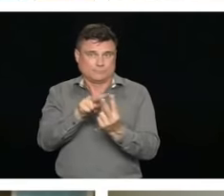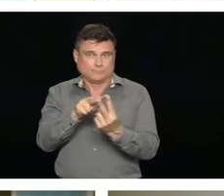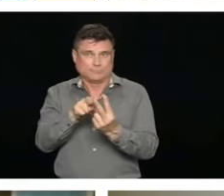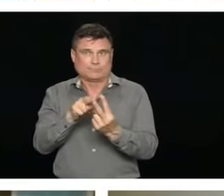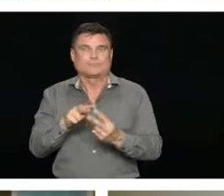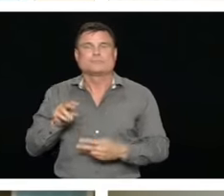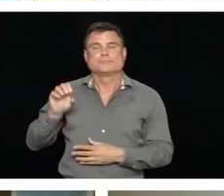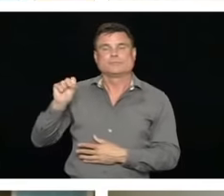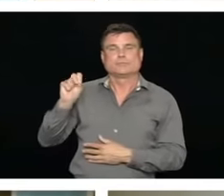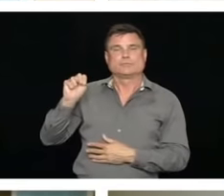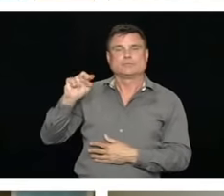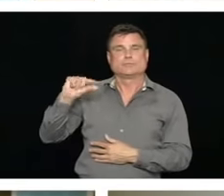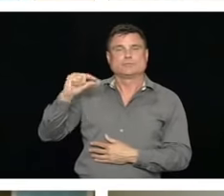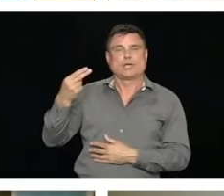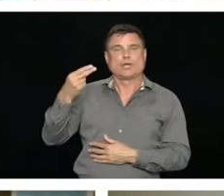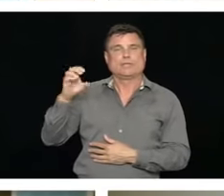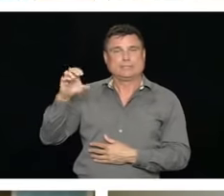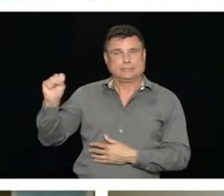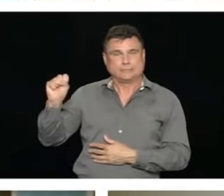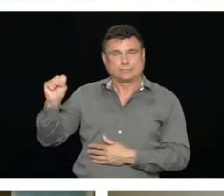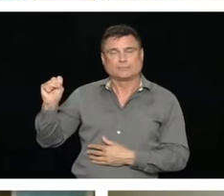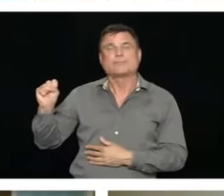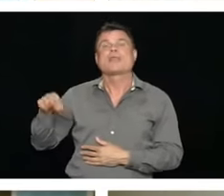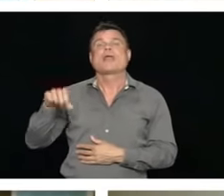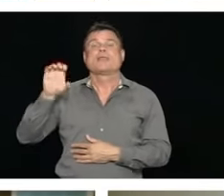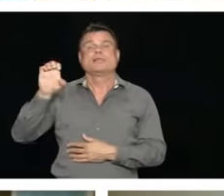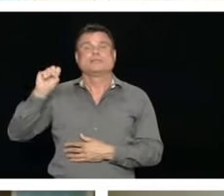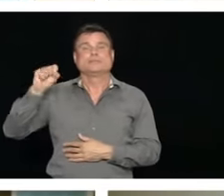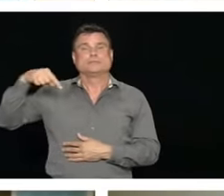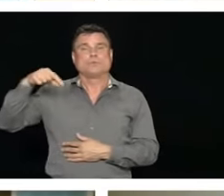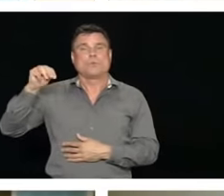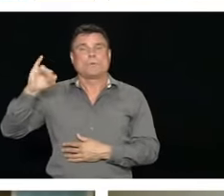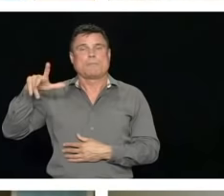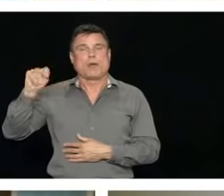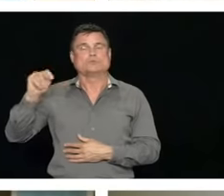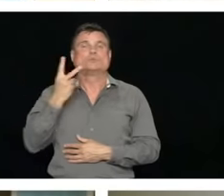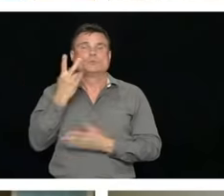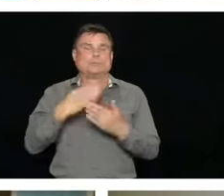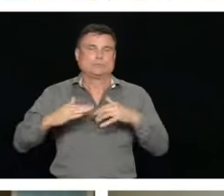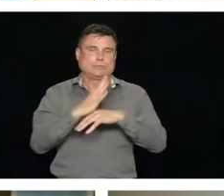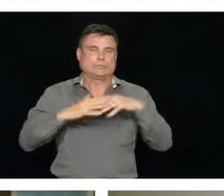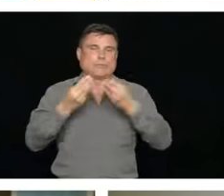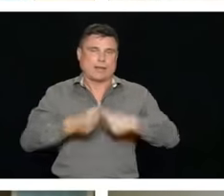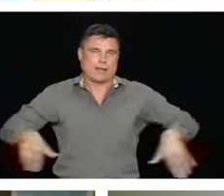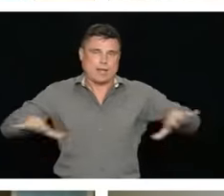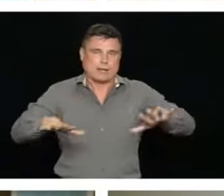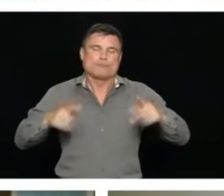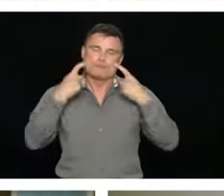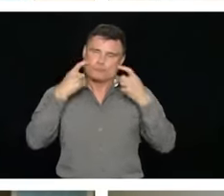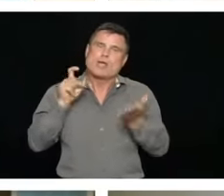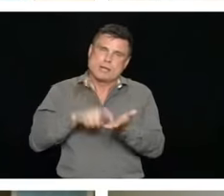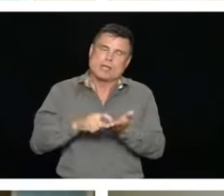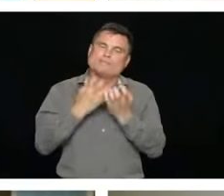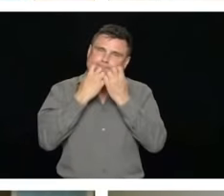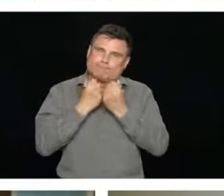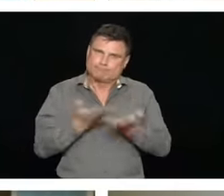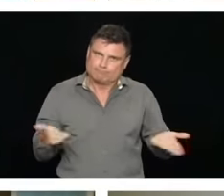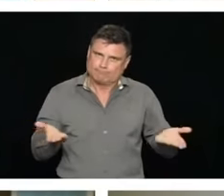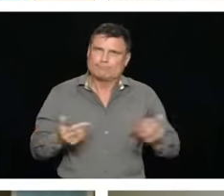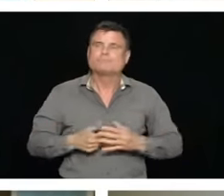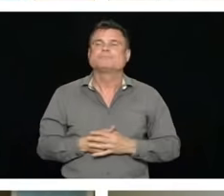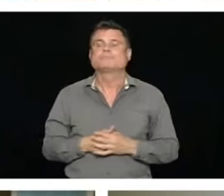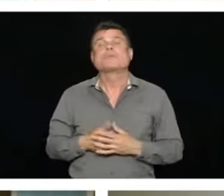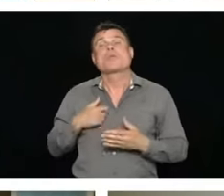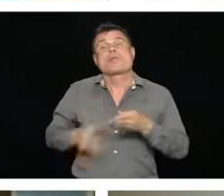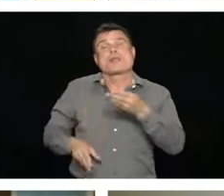start by saying I understand how difficult the last few months have been for people. It's been quite a